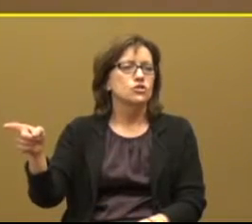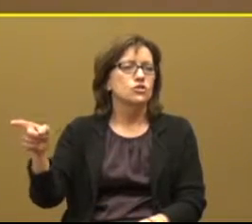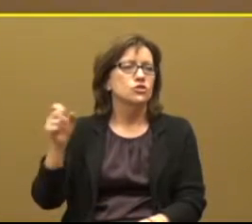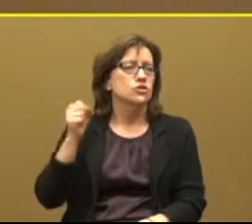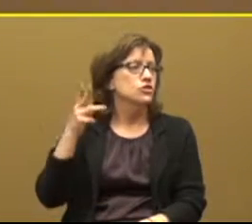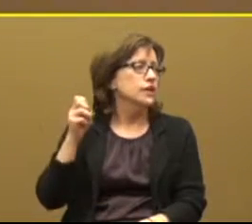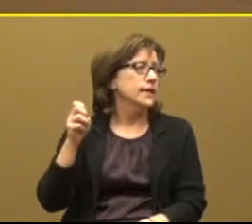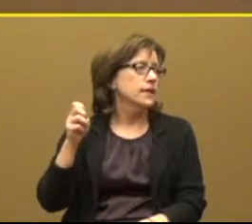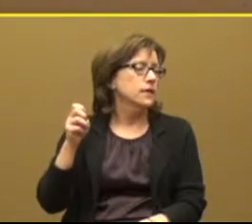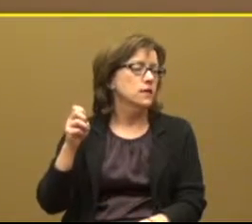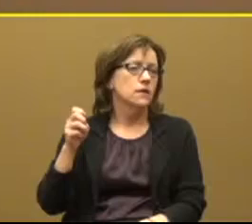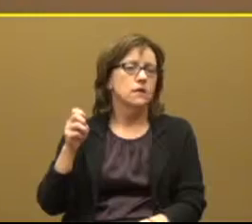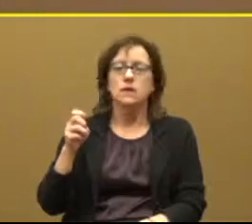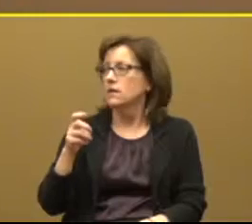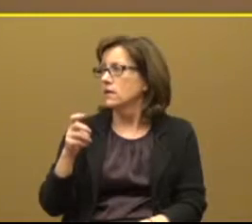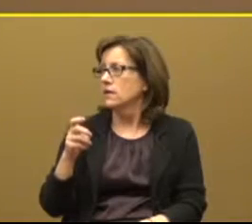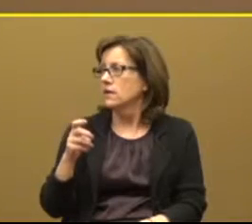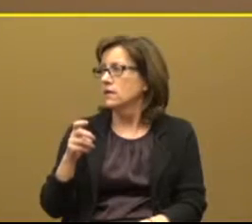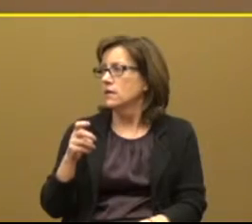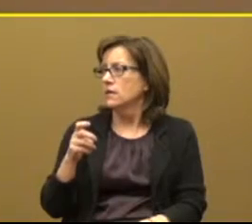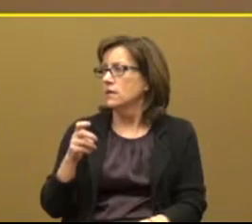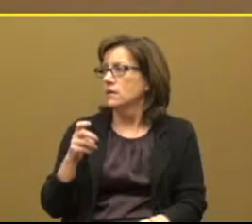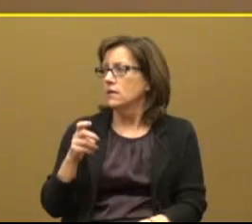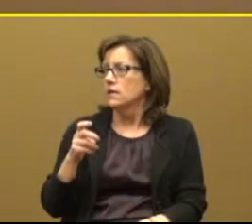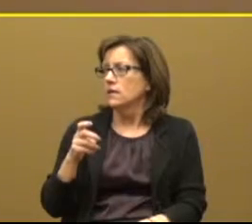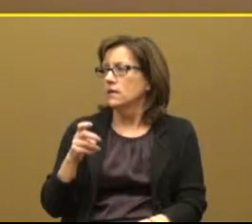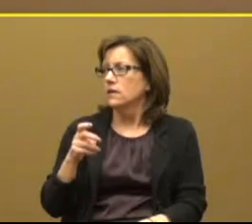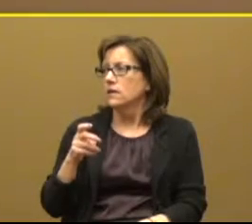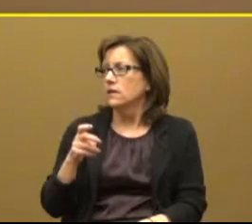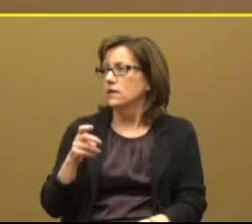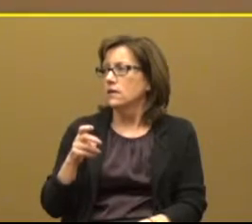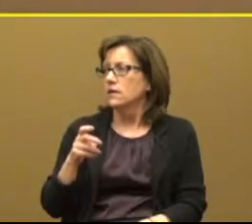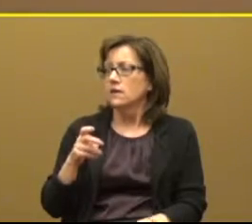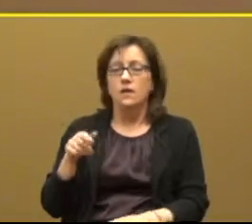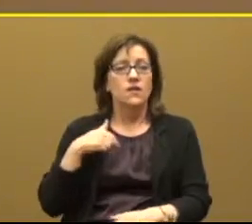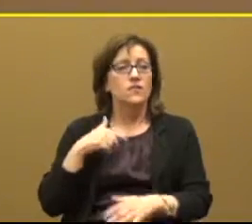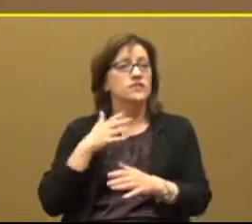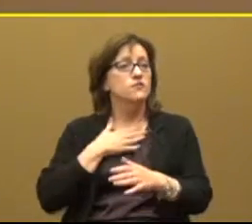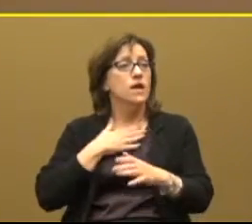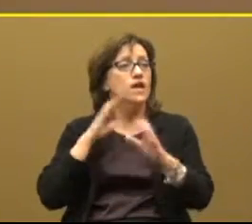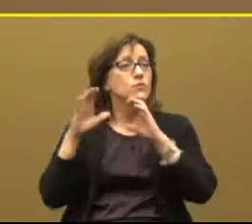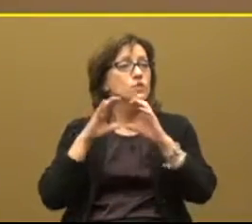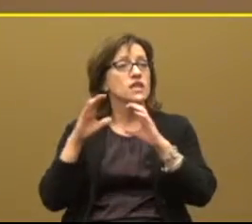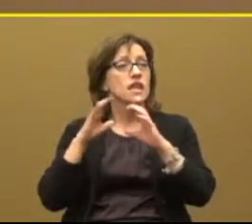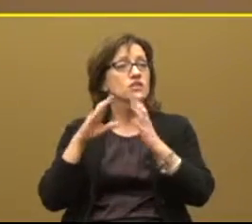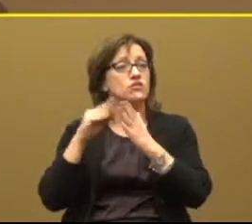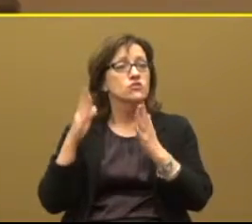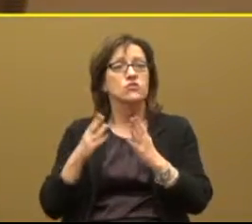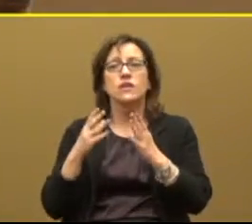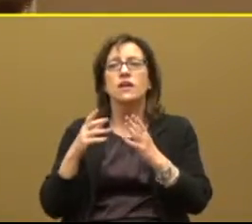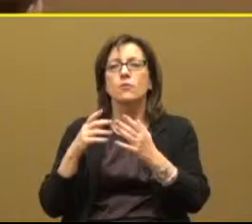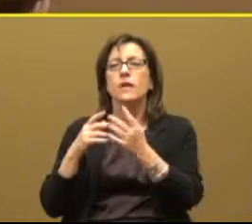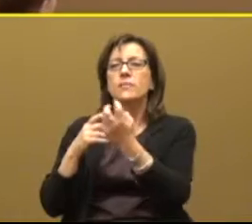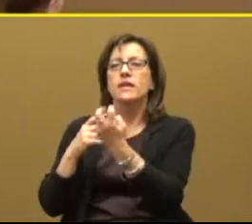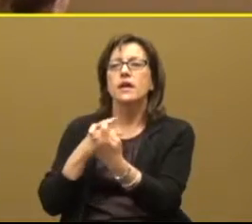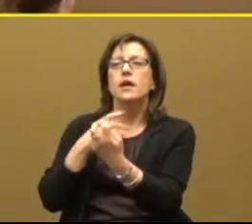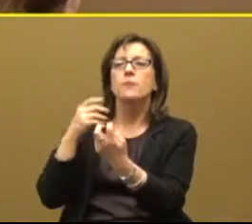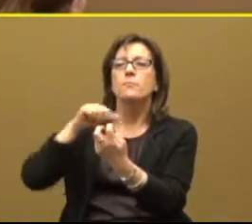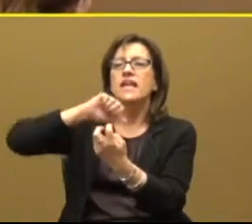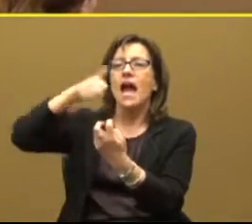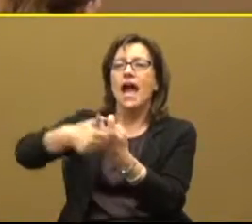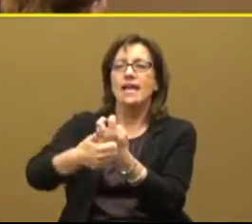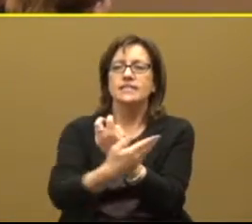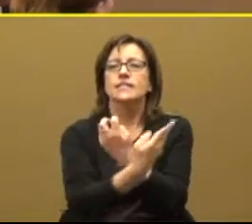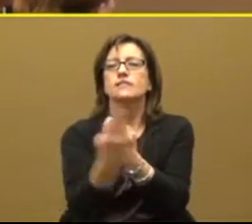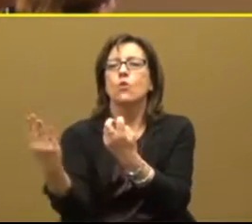there would probably be a wall where, if this is my communication student, behind her, right? And